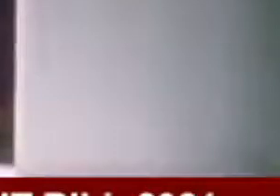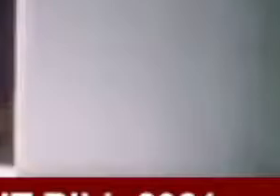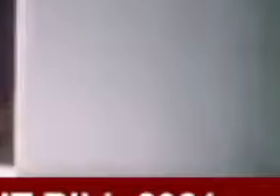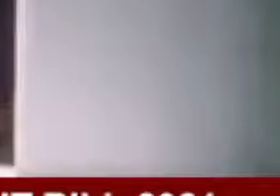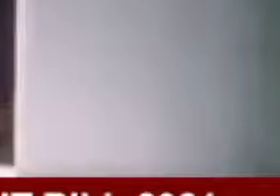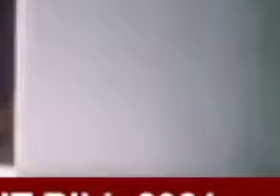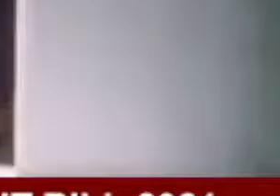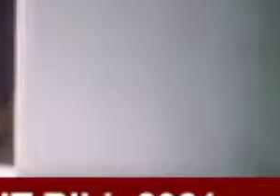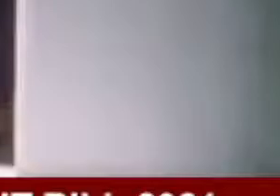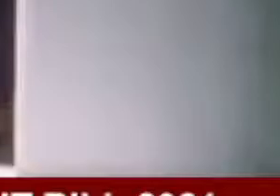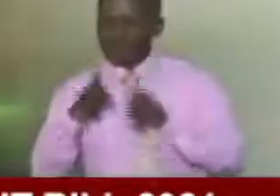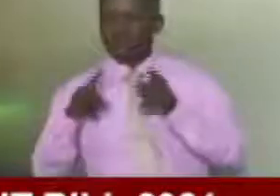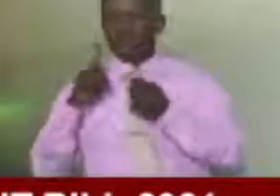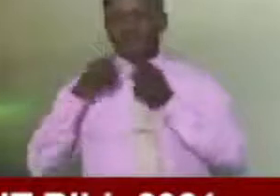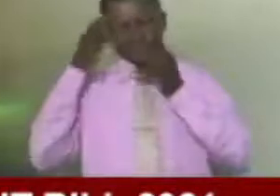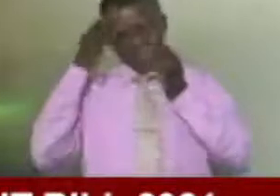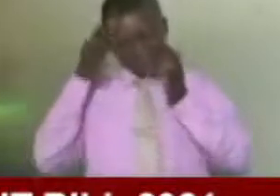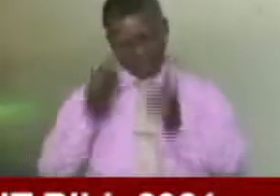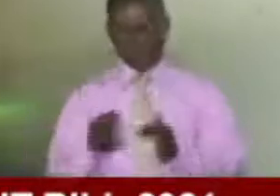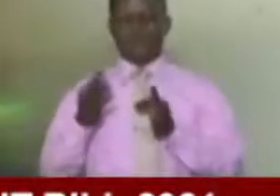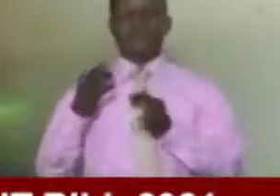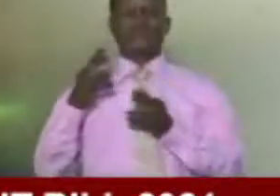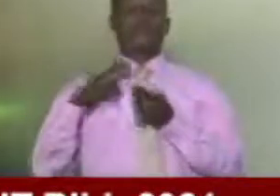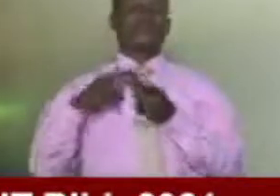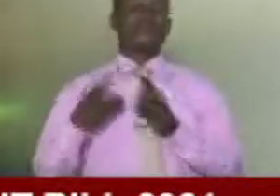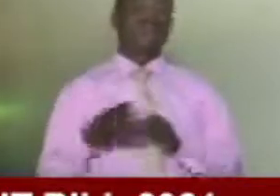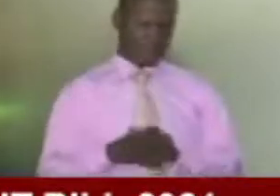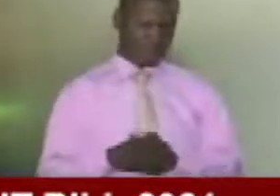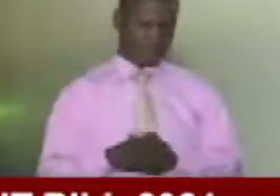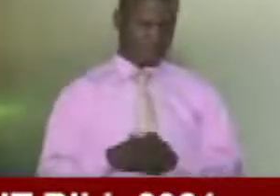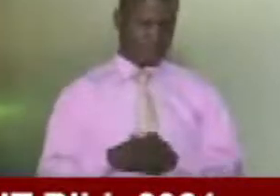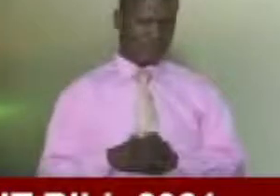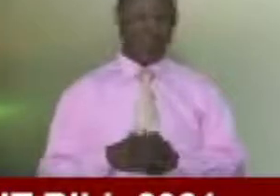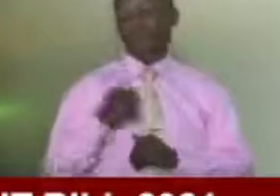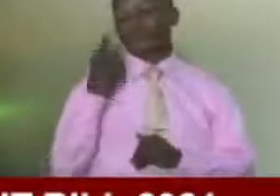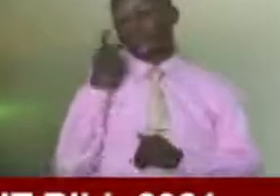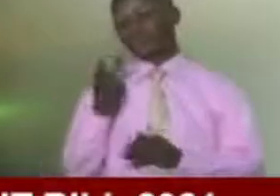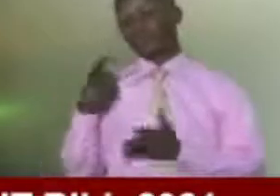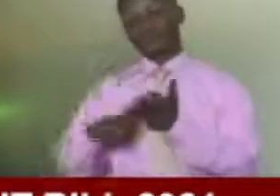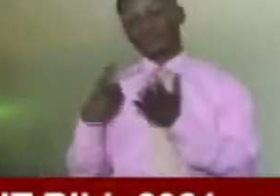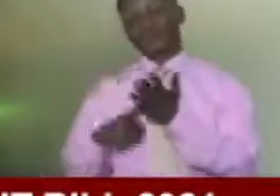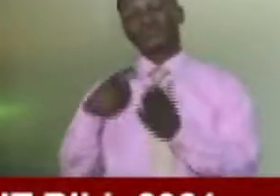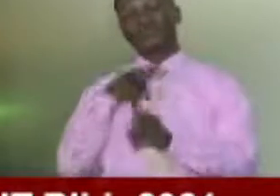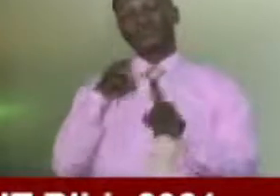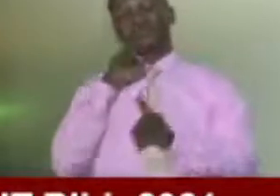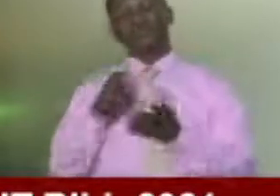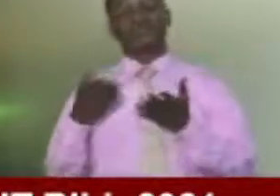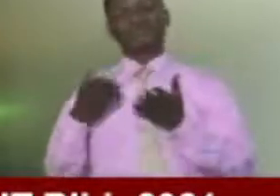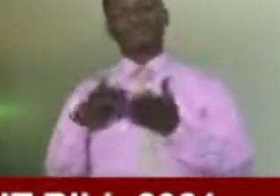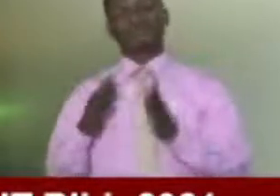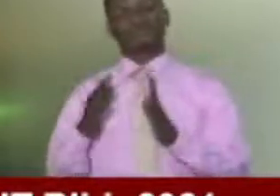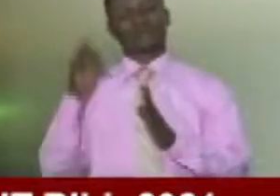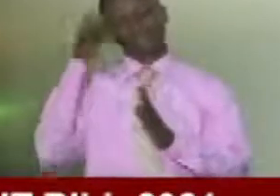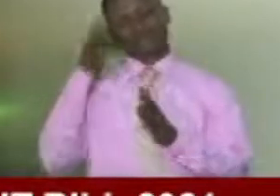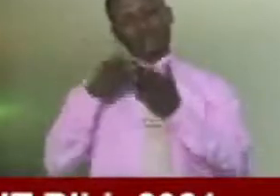the people to determine for themselves. You see, Sean, sometimes once you have a meeting of the governors, before